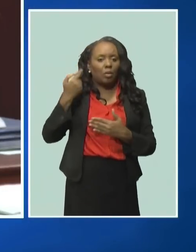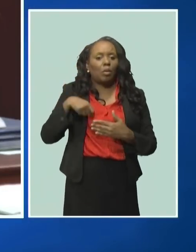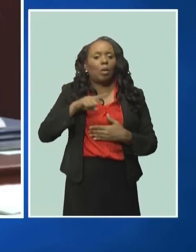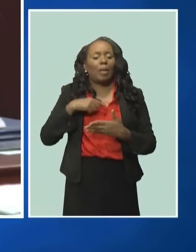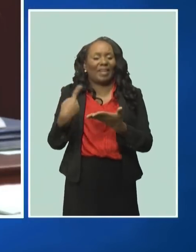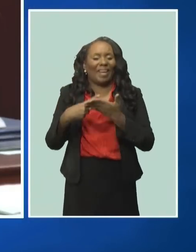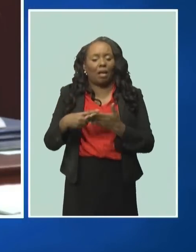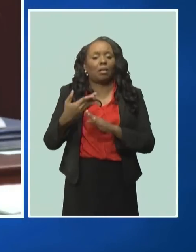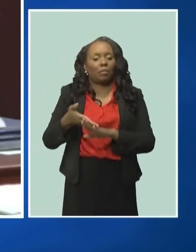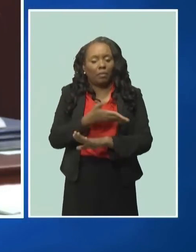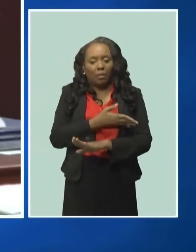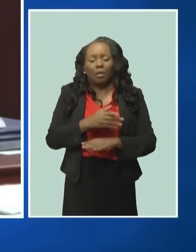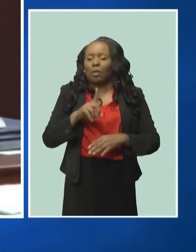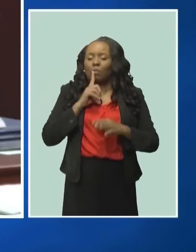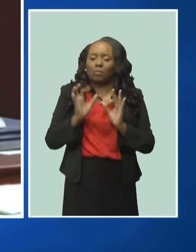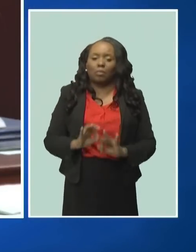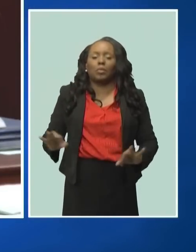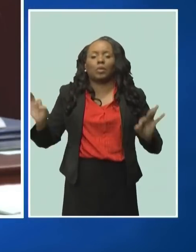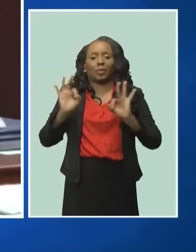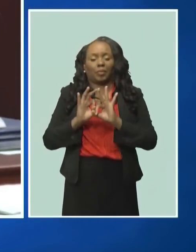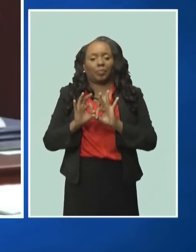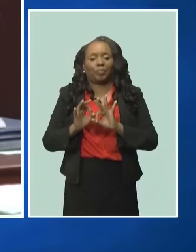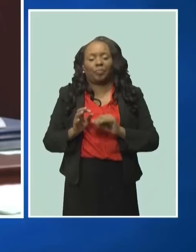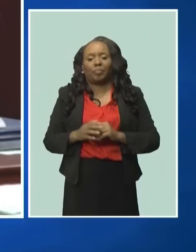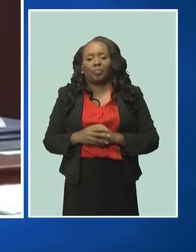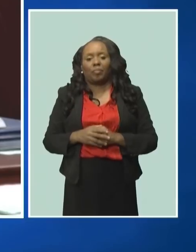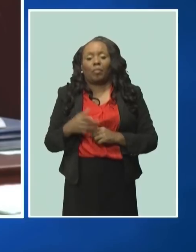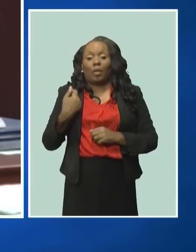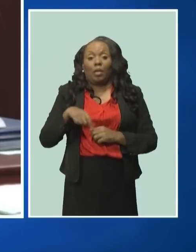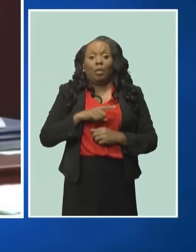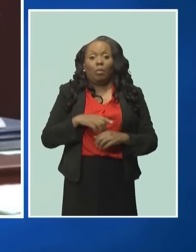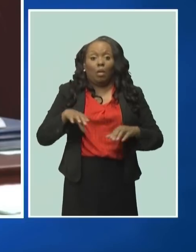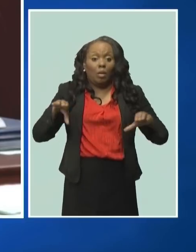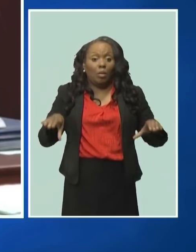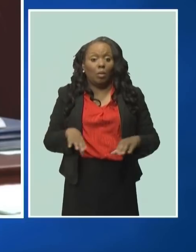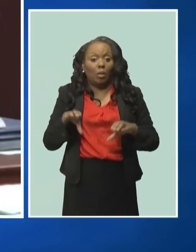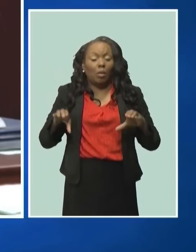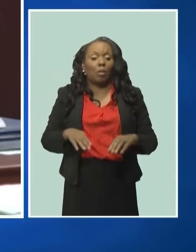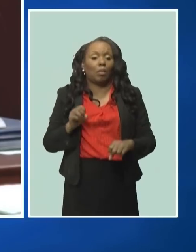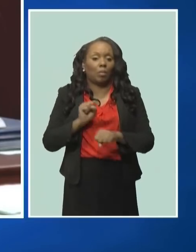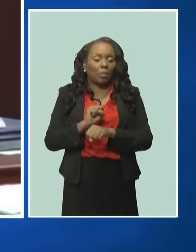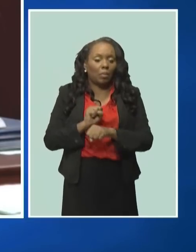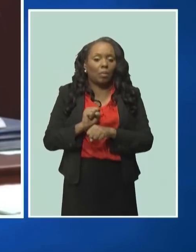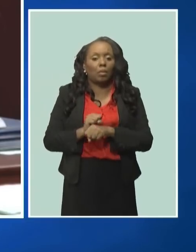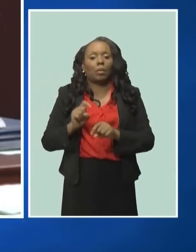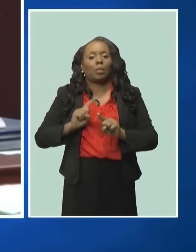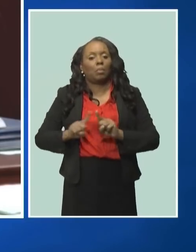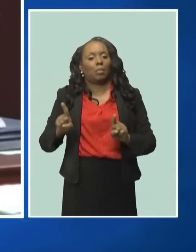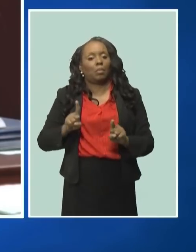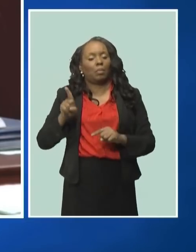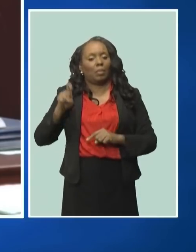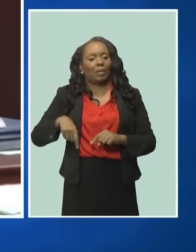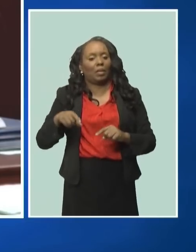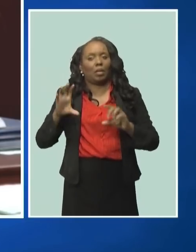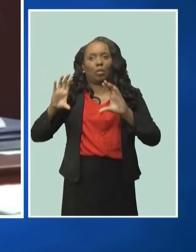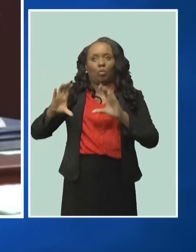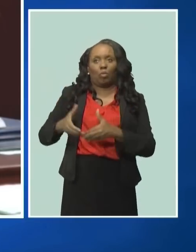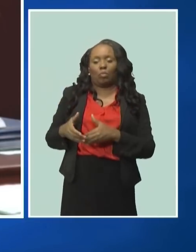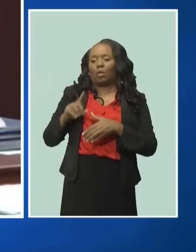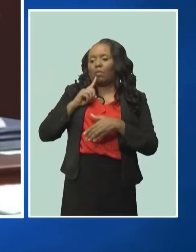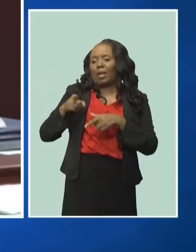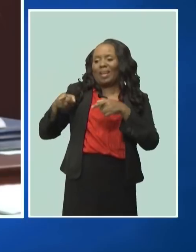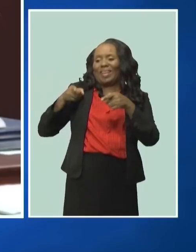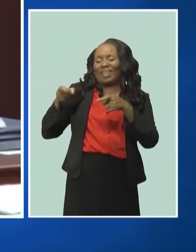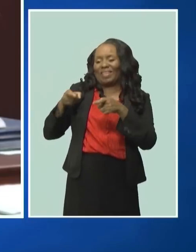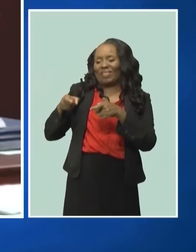necessity because we're doing the works, but we really need a body to manage the Scotland